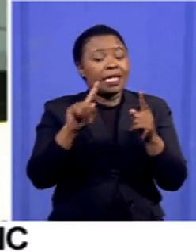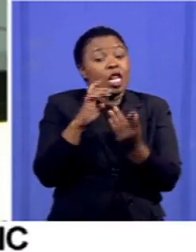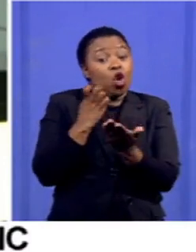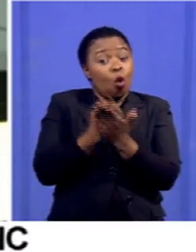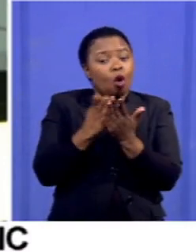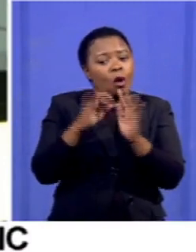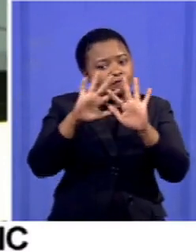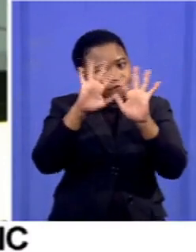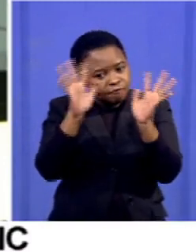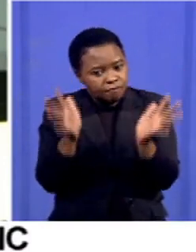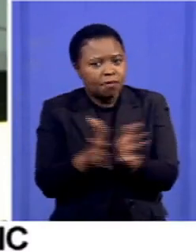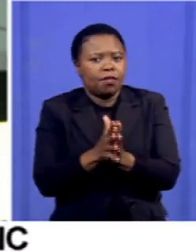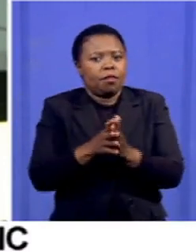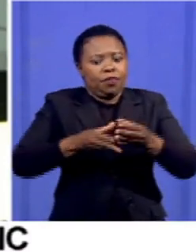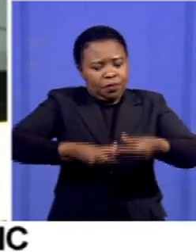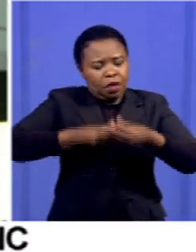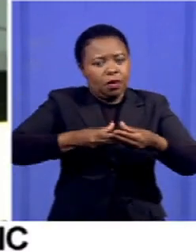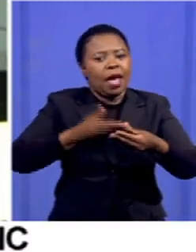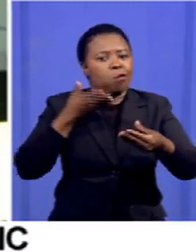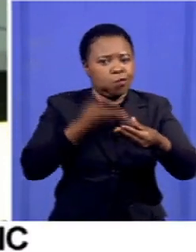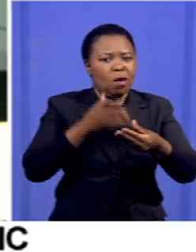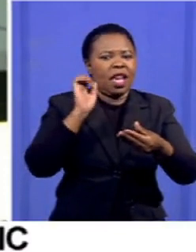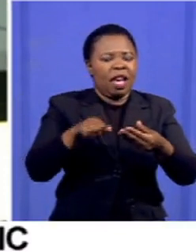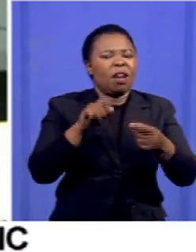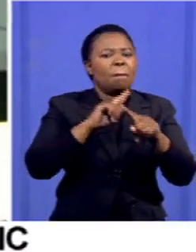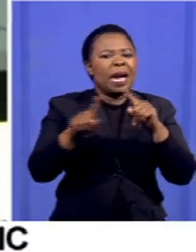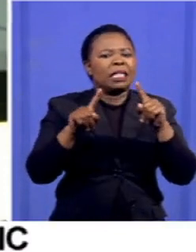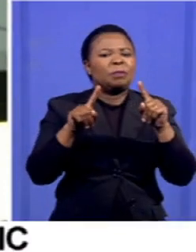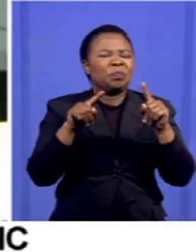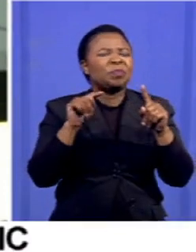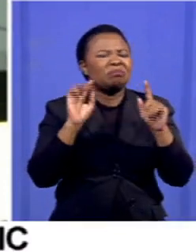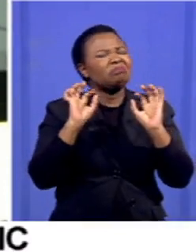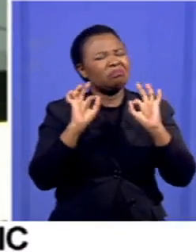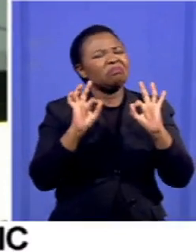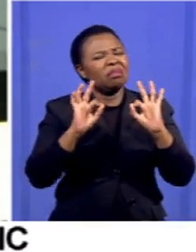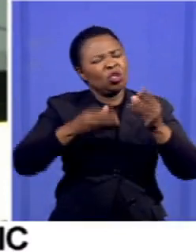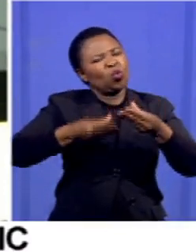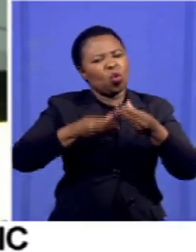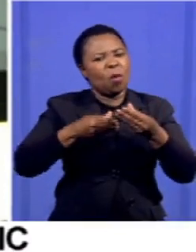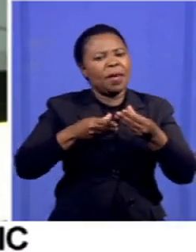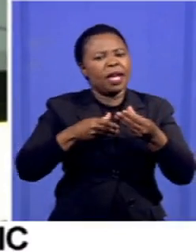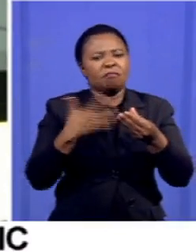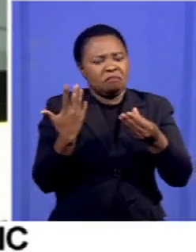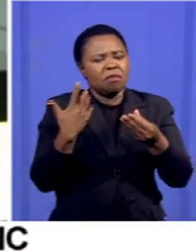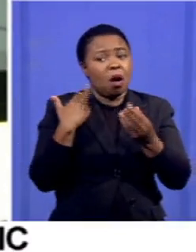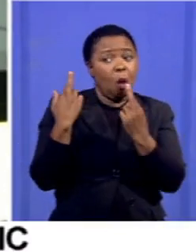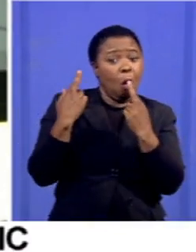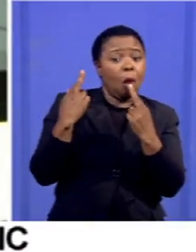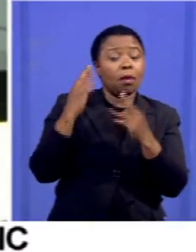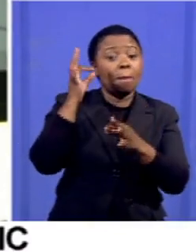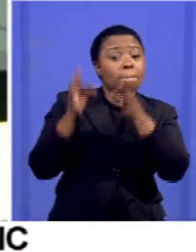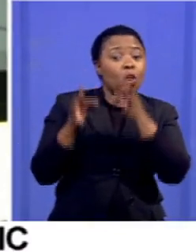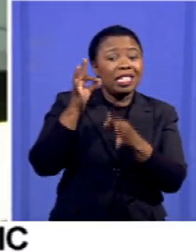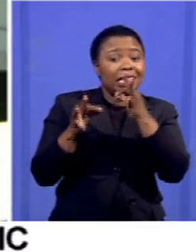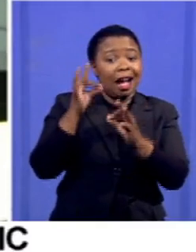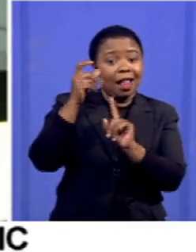economy. It's not a very definitive document, though, and hopefully we are going to get some political or economic